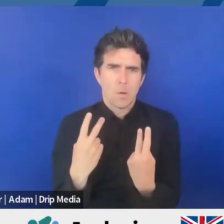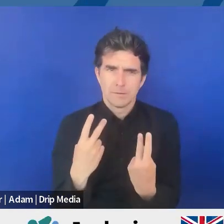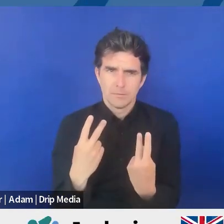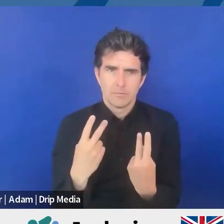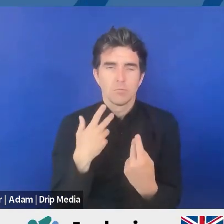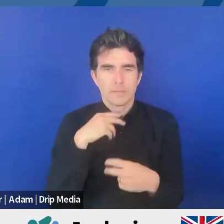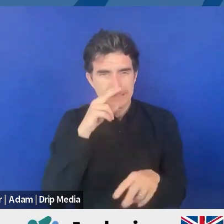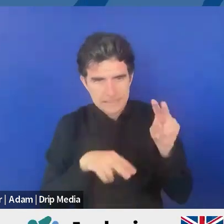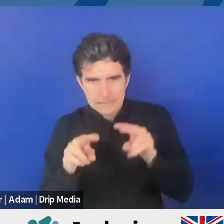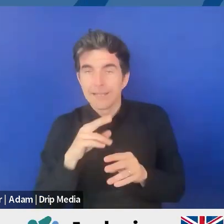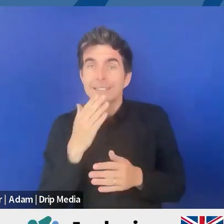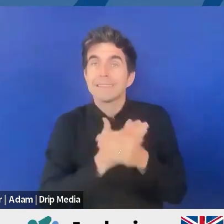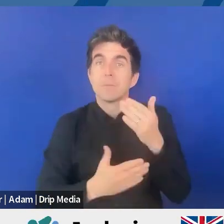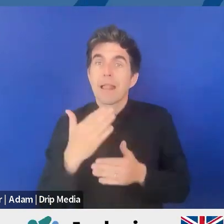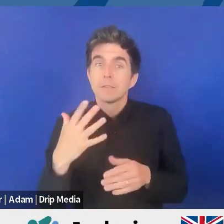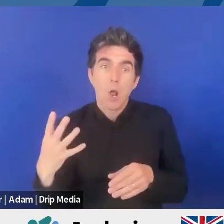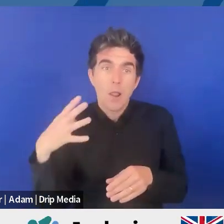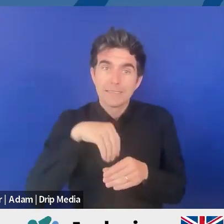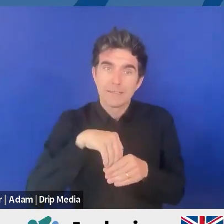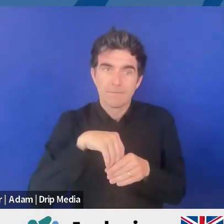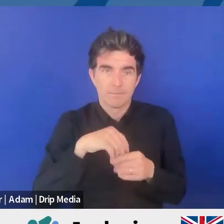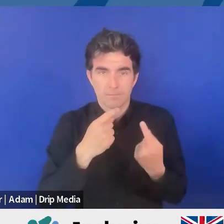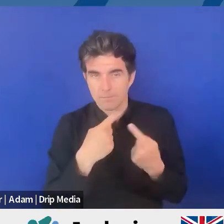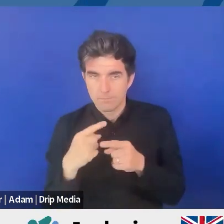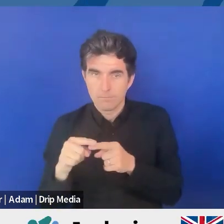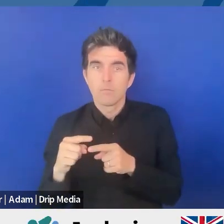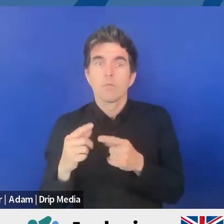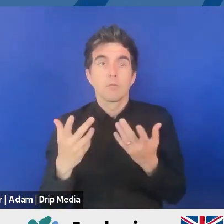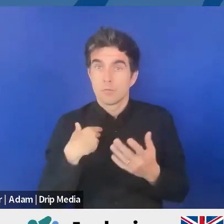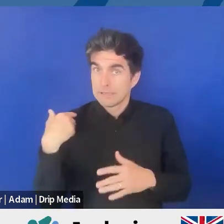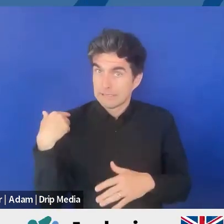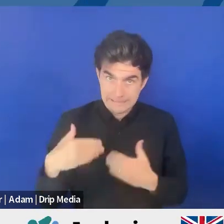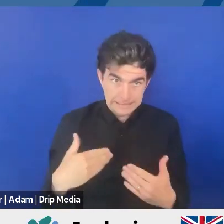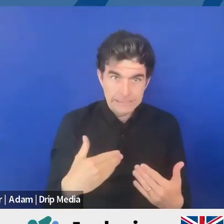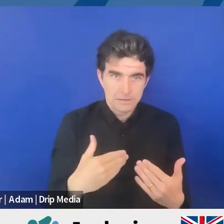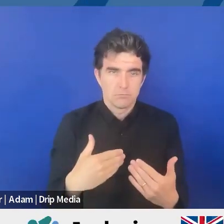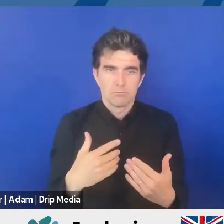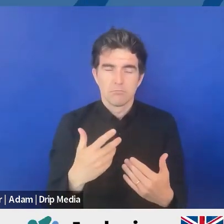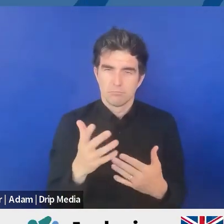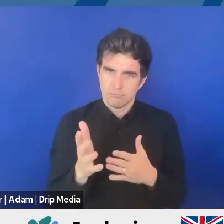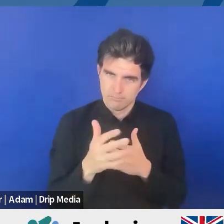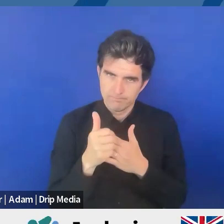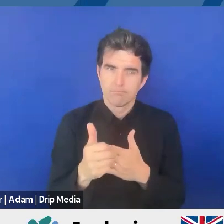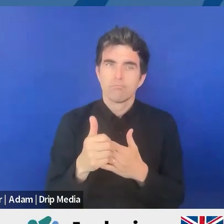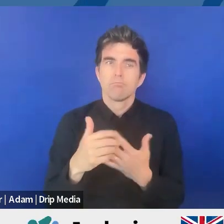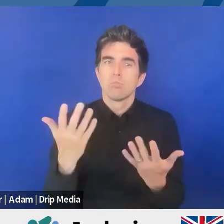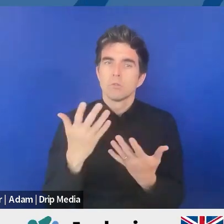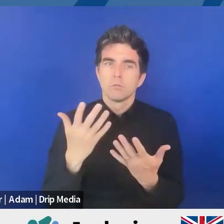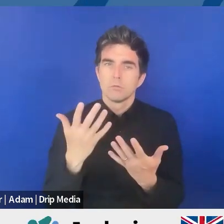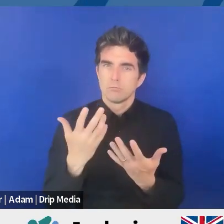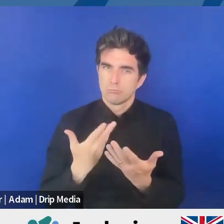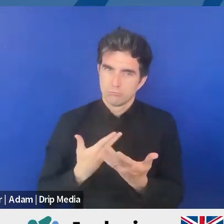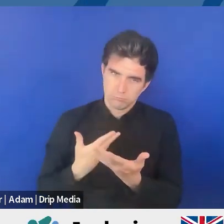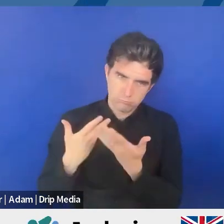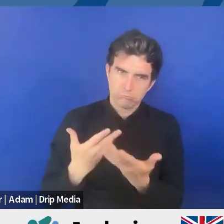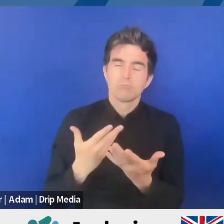going forward, it will be guided by the 4 commitments that we made at the Global Disability Summit in Berlin. And